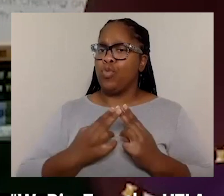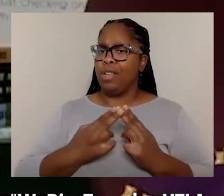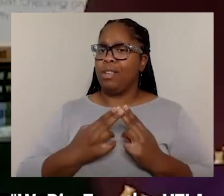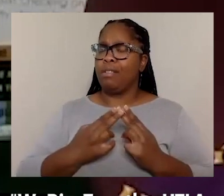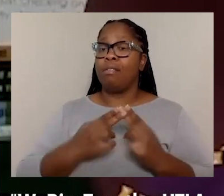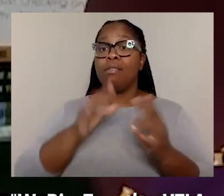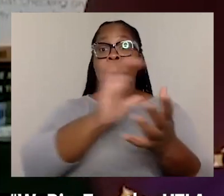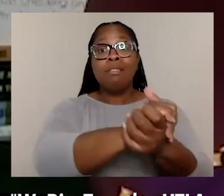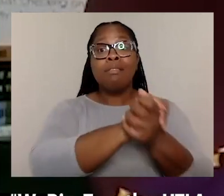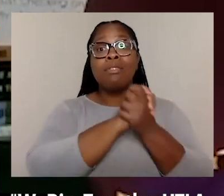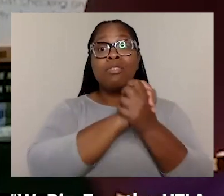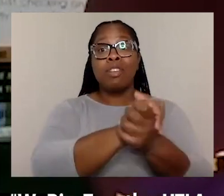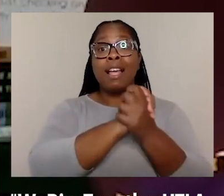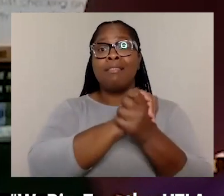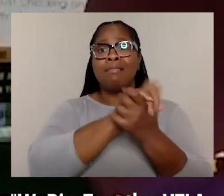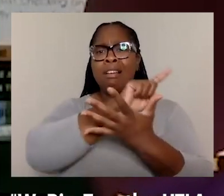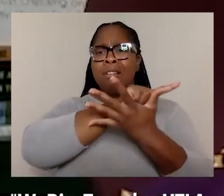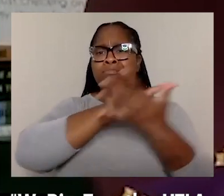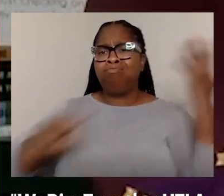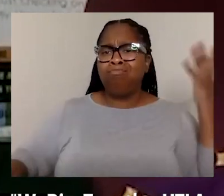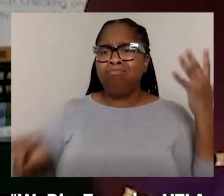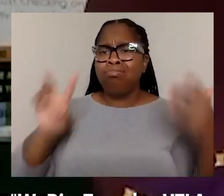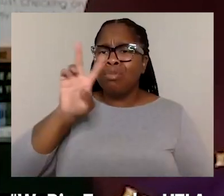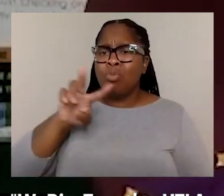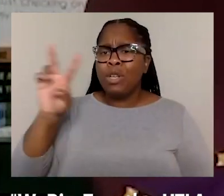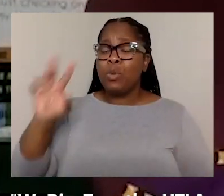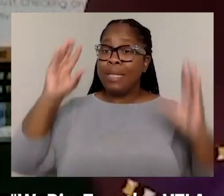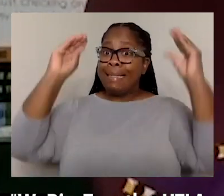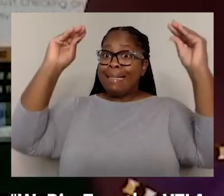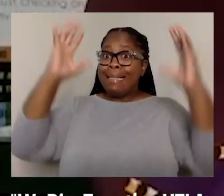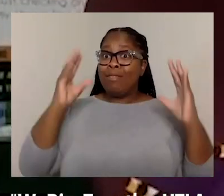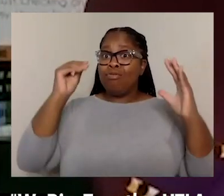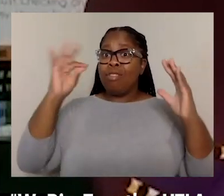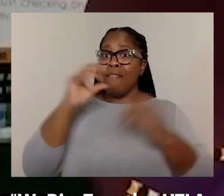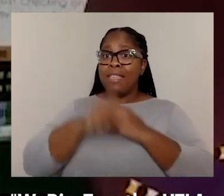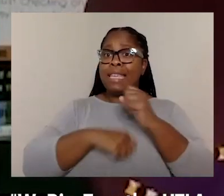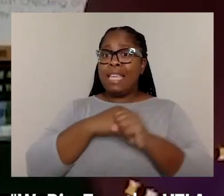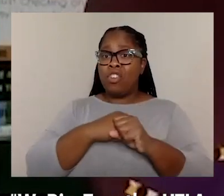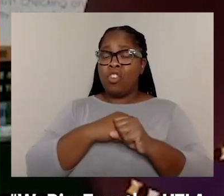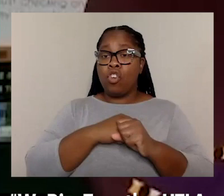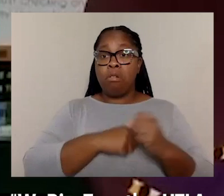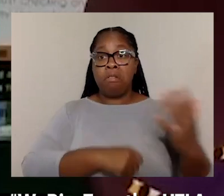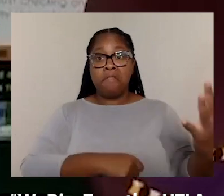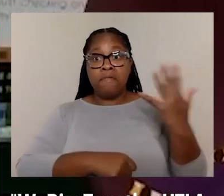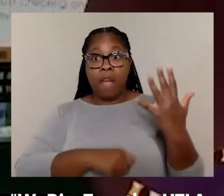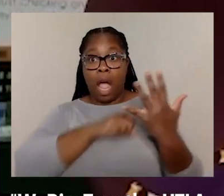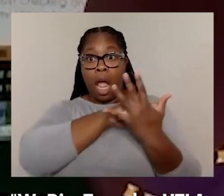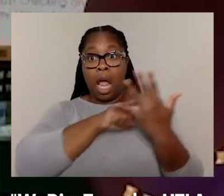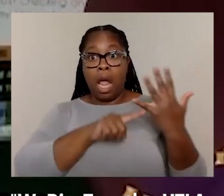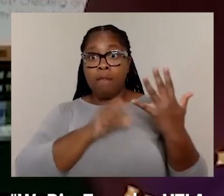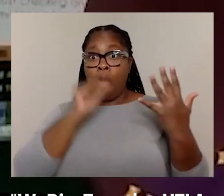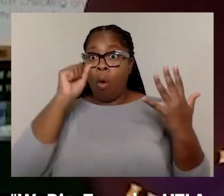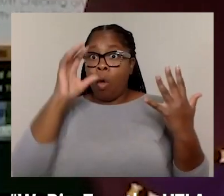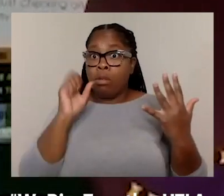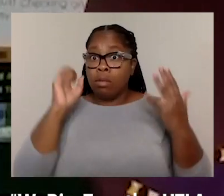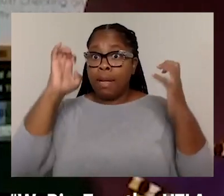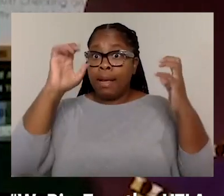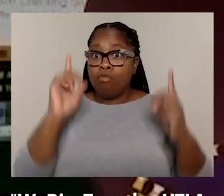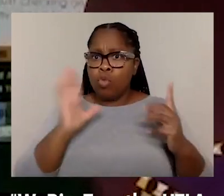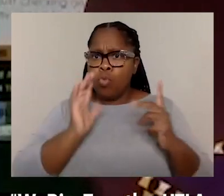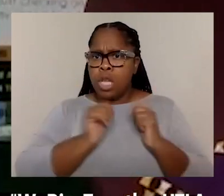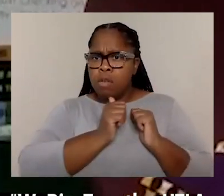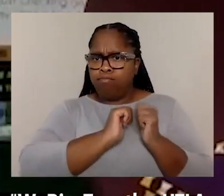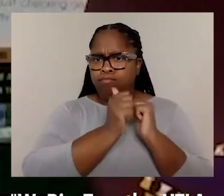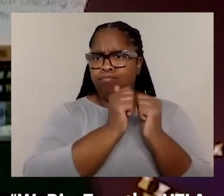Congratulations goes to the 22 Teachers of the Year. 5 of these awesome educators will compete for